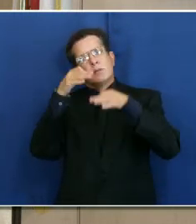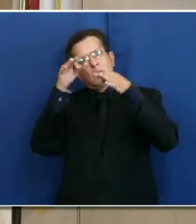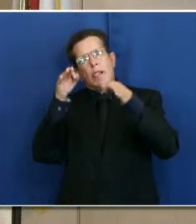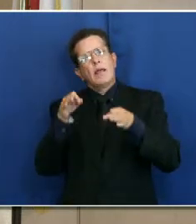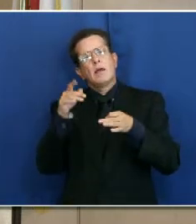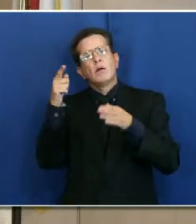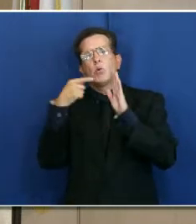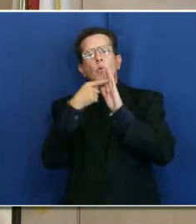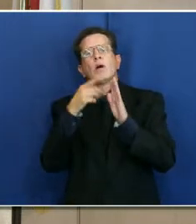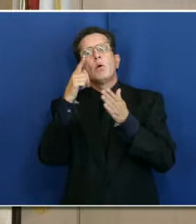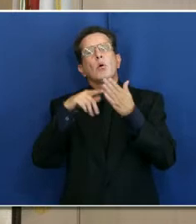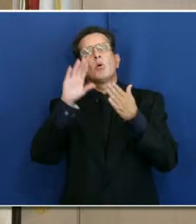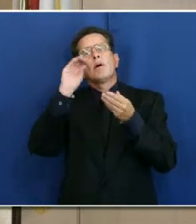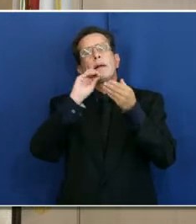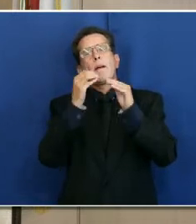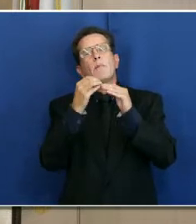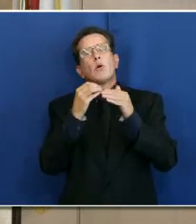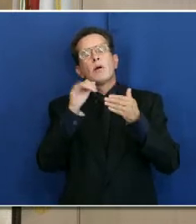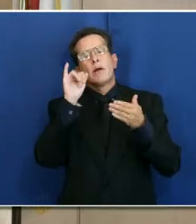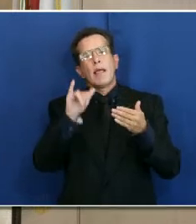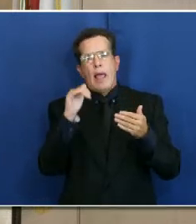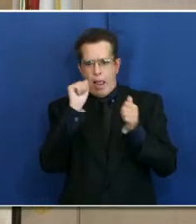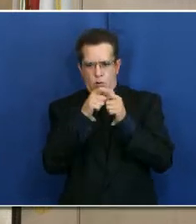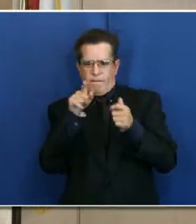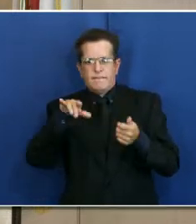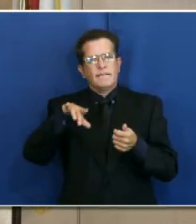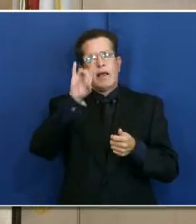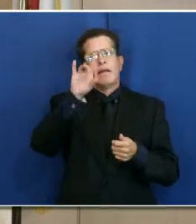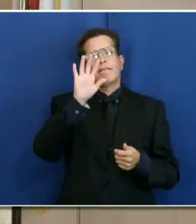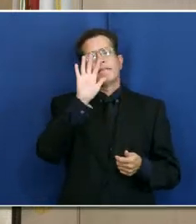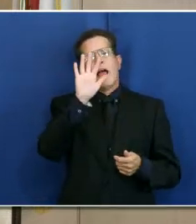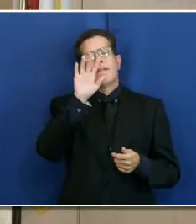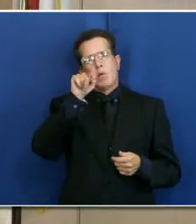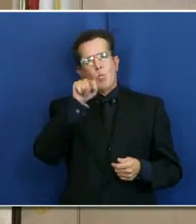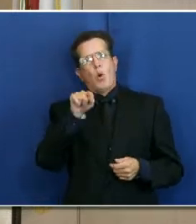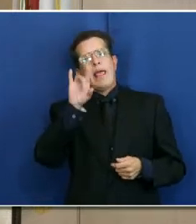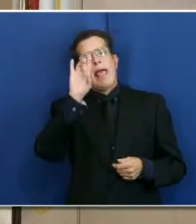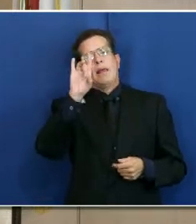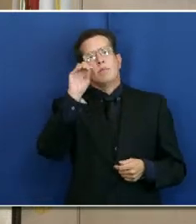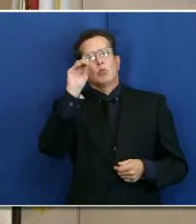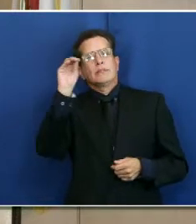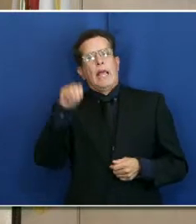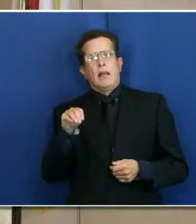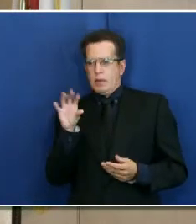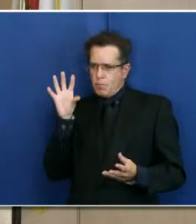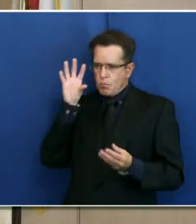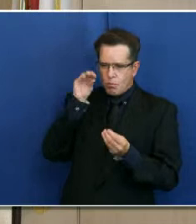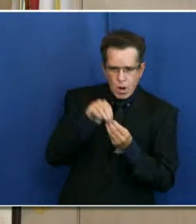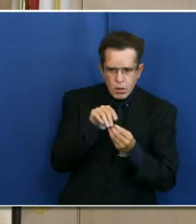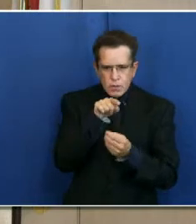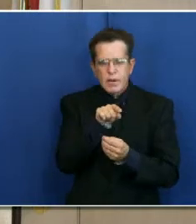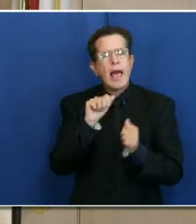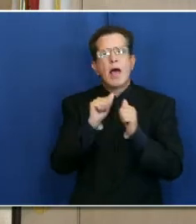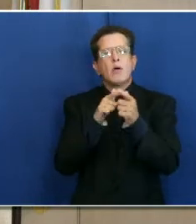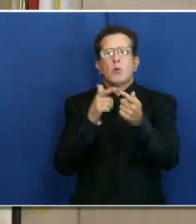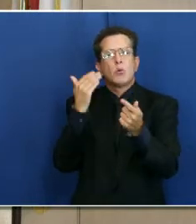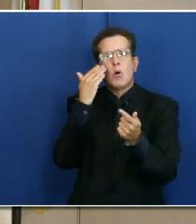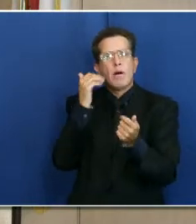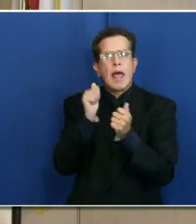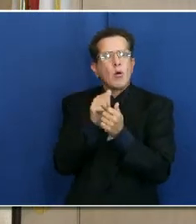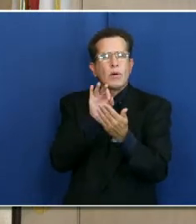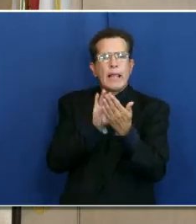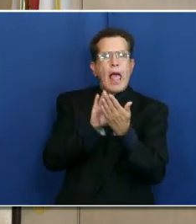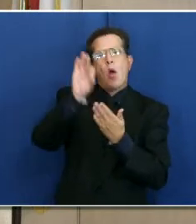numbers used to calculate the 5.8 case rate. Okay, so we actually, just as we did with